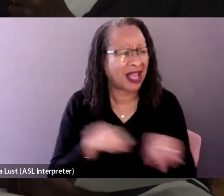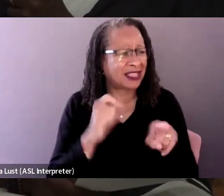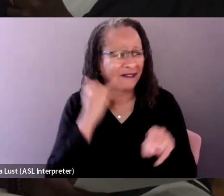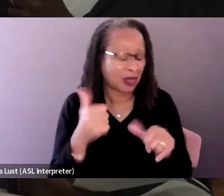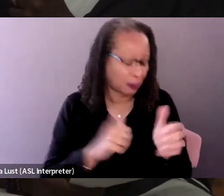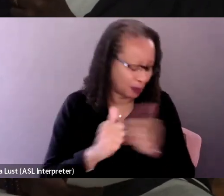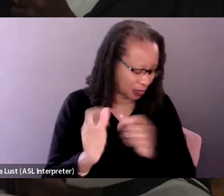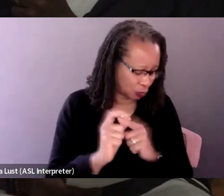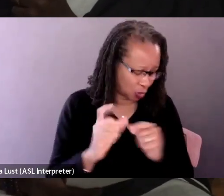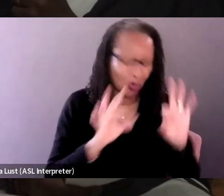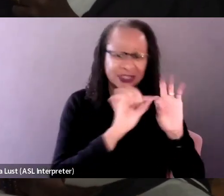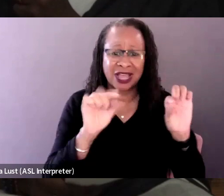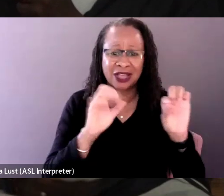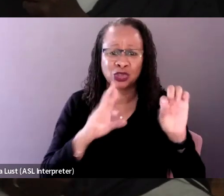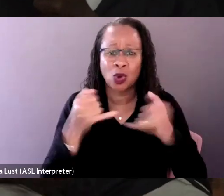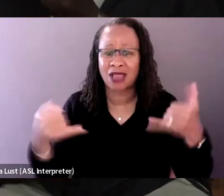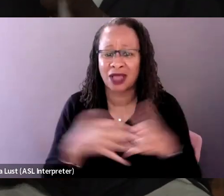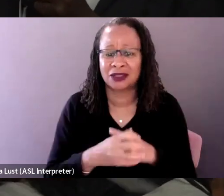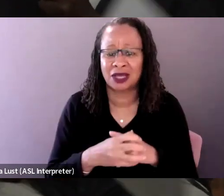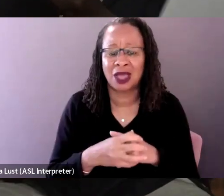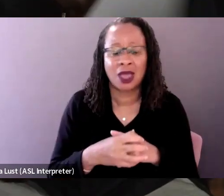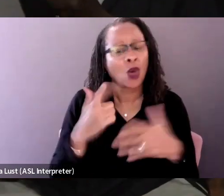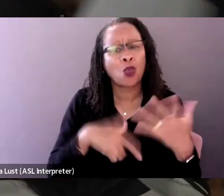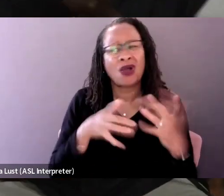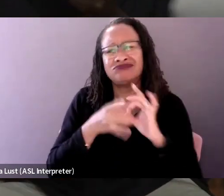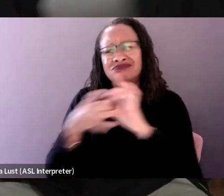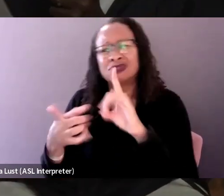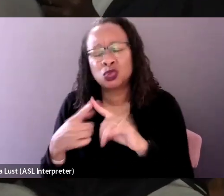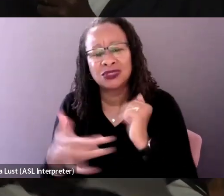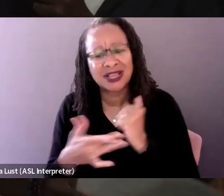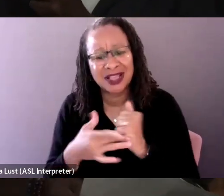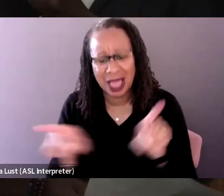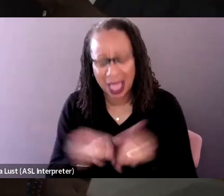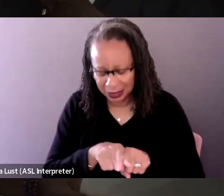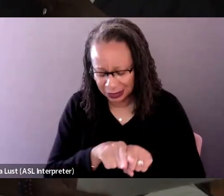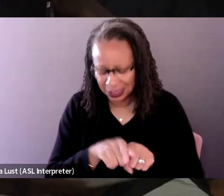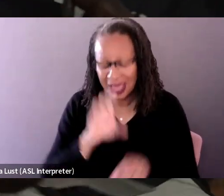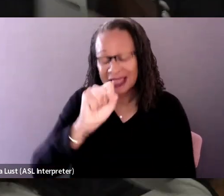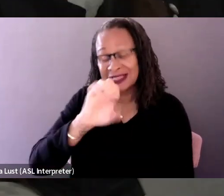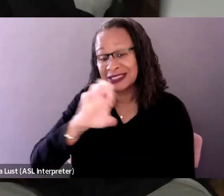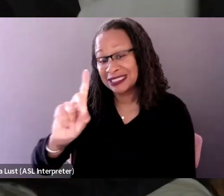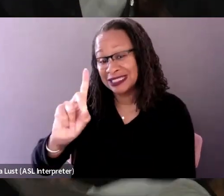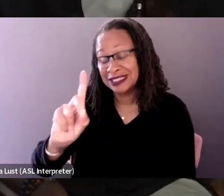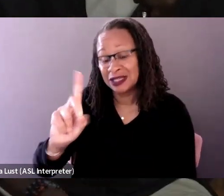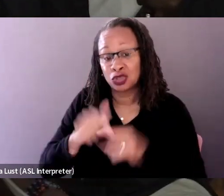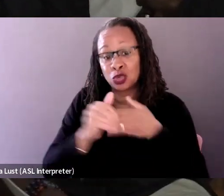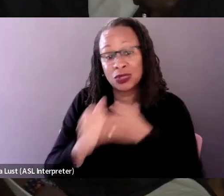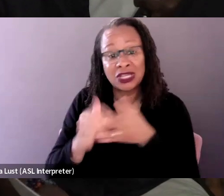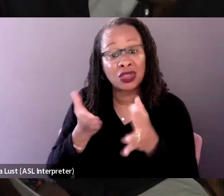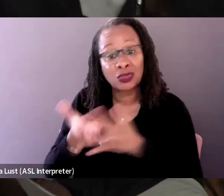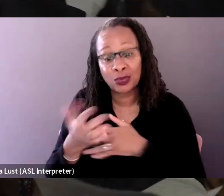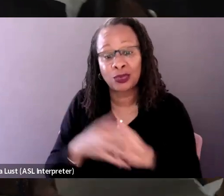to technology as the seed to weave you through, the hair weave you through it